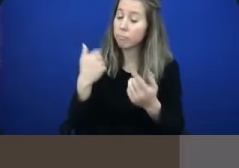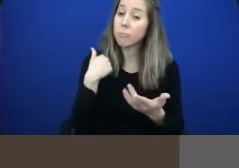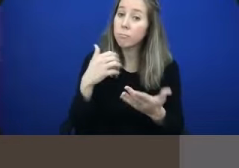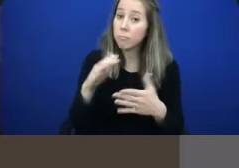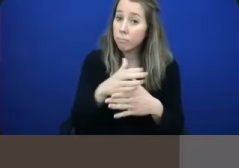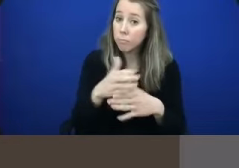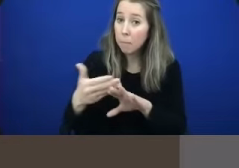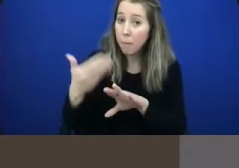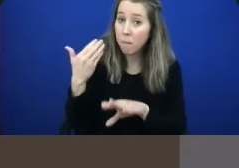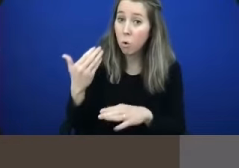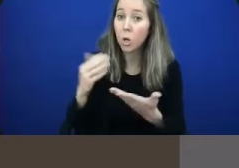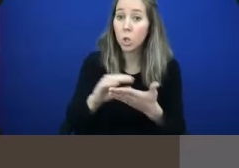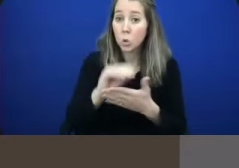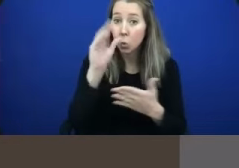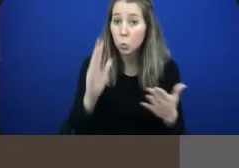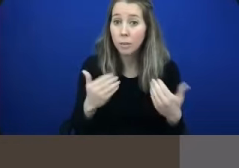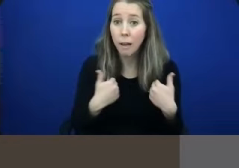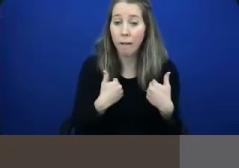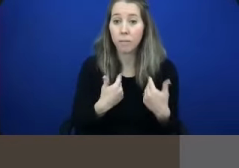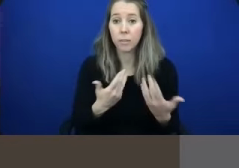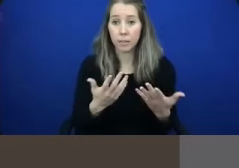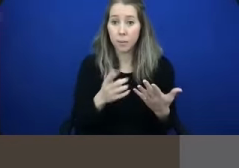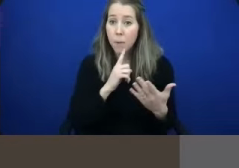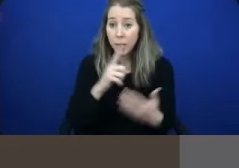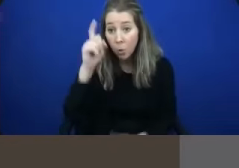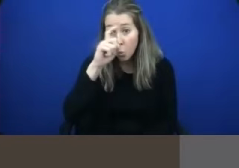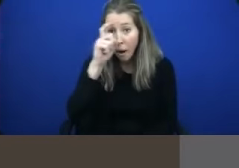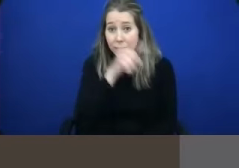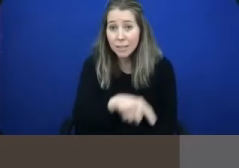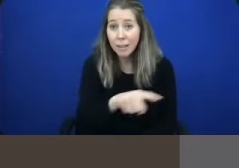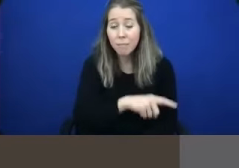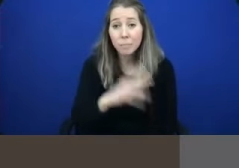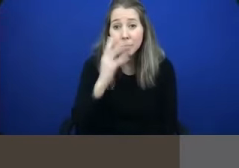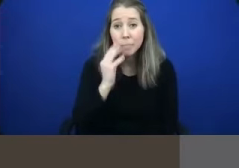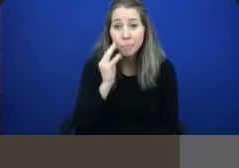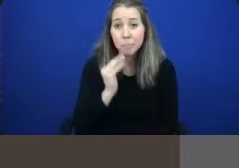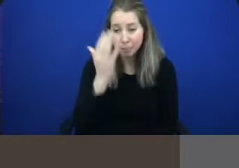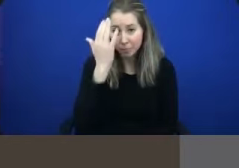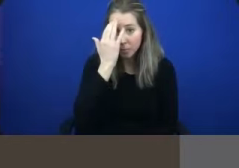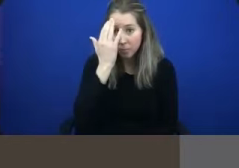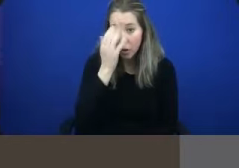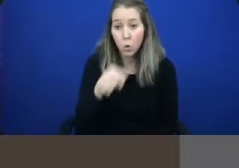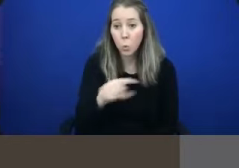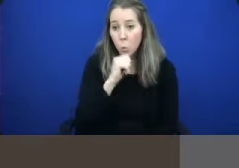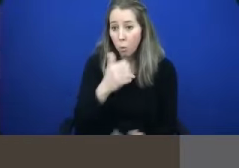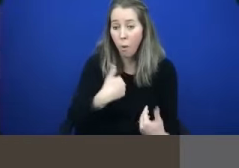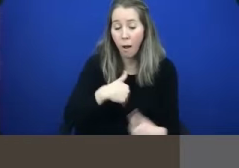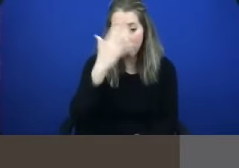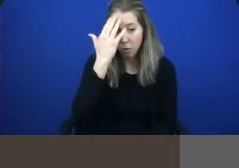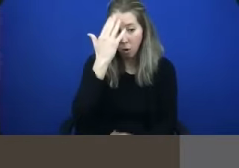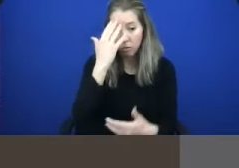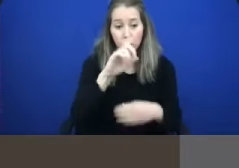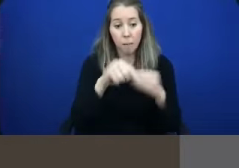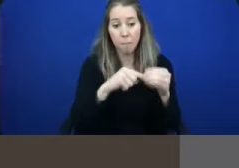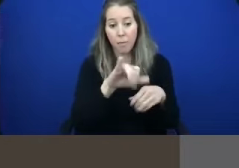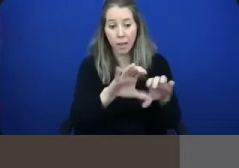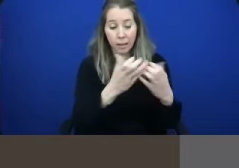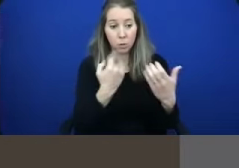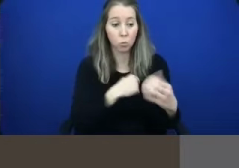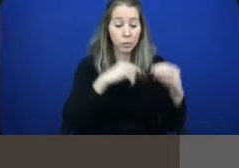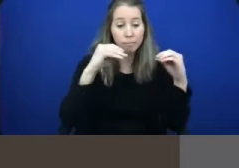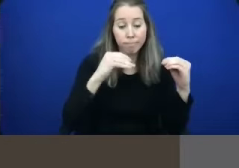our students are really wise. They have experiential knowledge. They might not have the knowledge of the content of the class that we're teaching. They